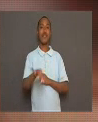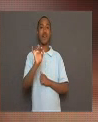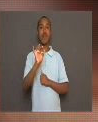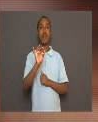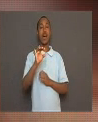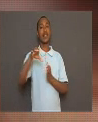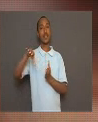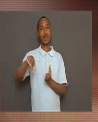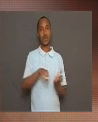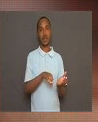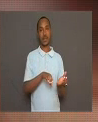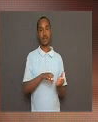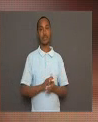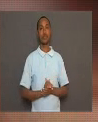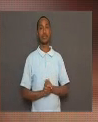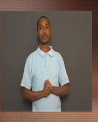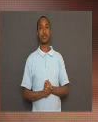as liquids.